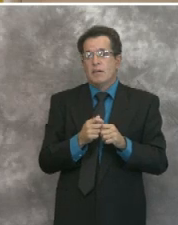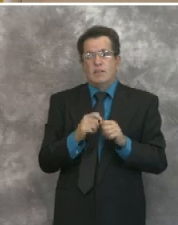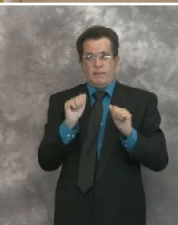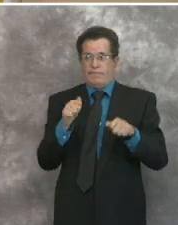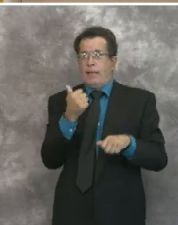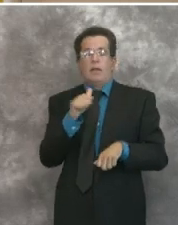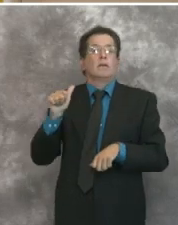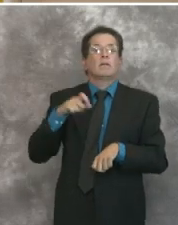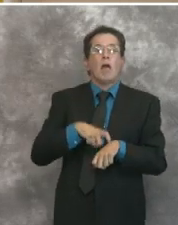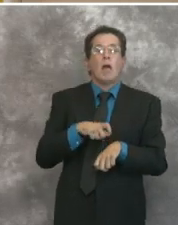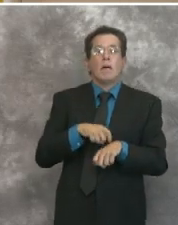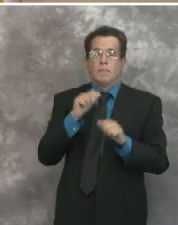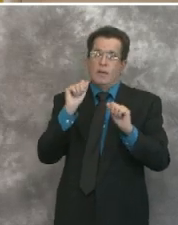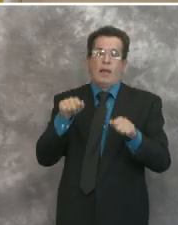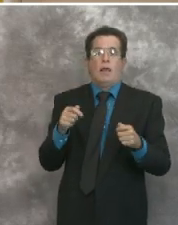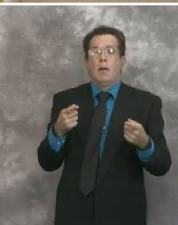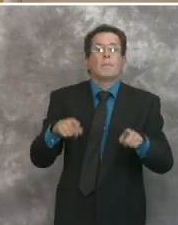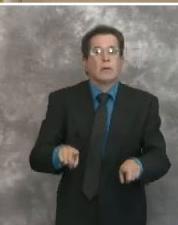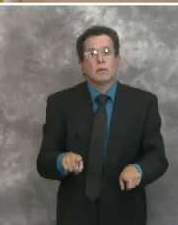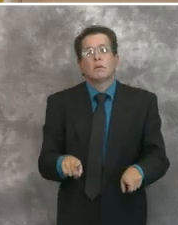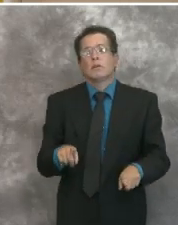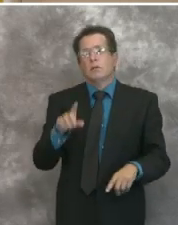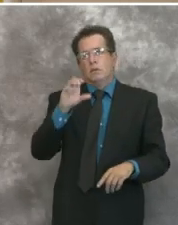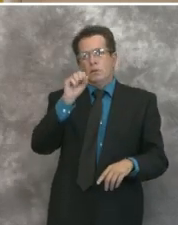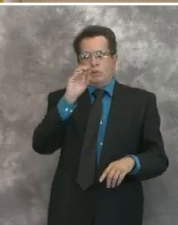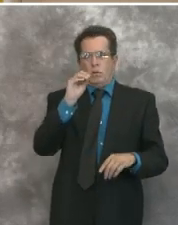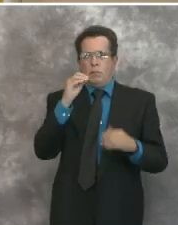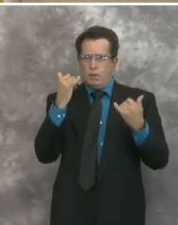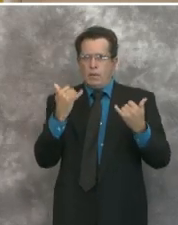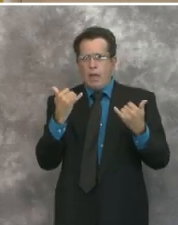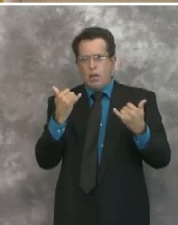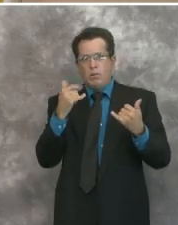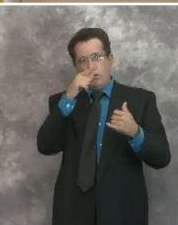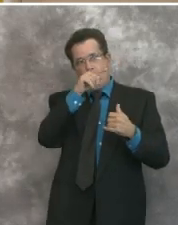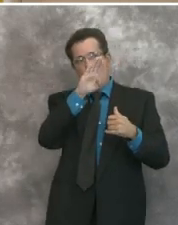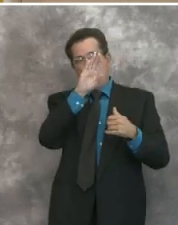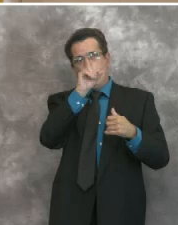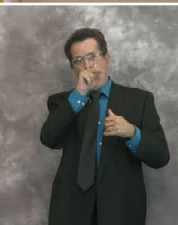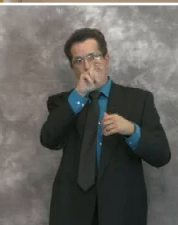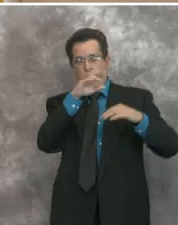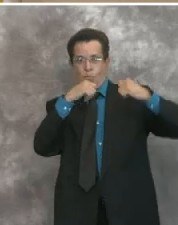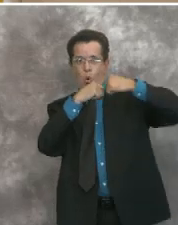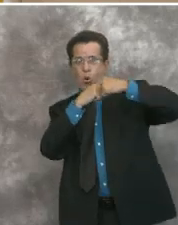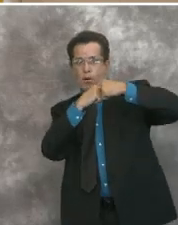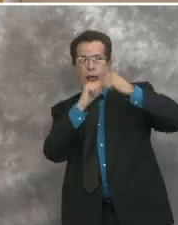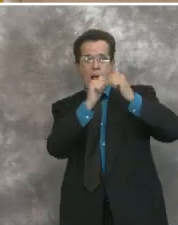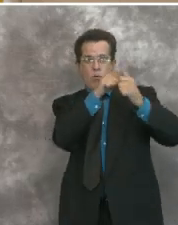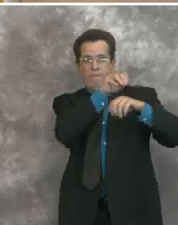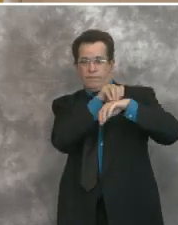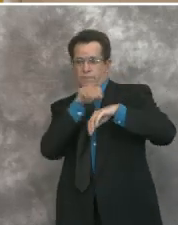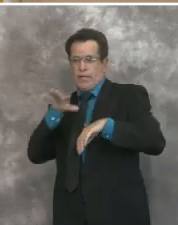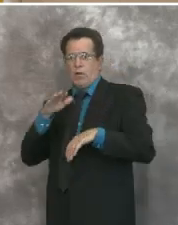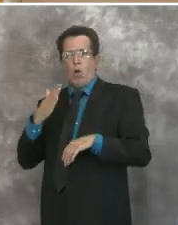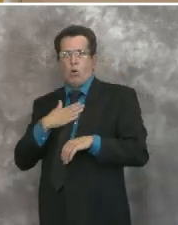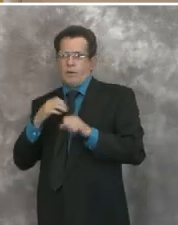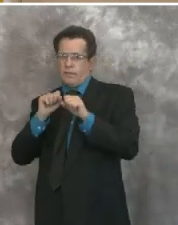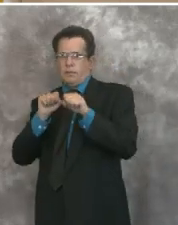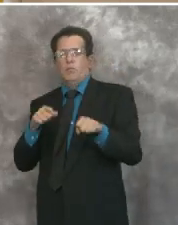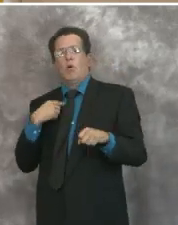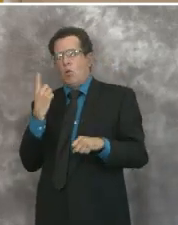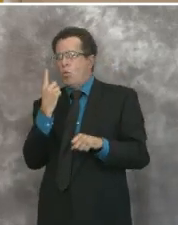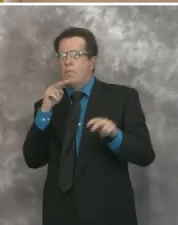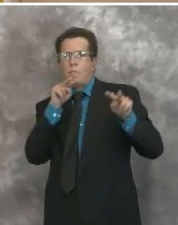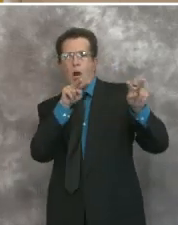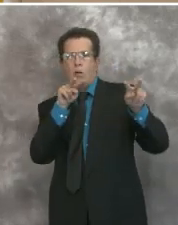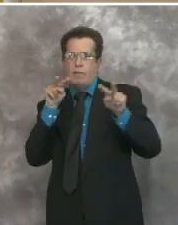any moment. So the activity at the border and how it impacts our healthcare system is constantly monitored